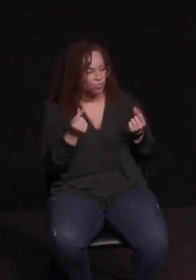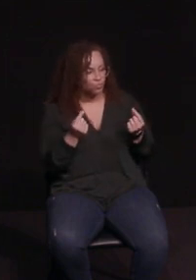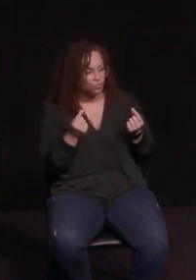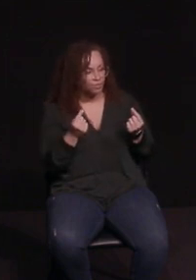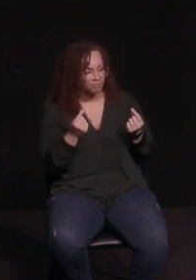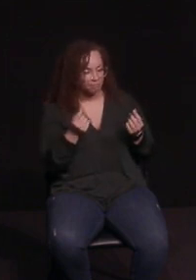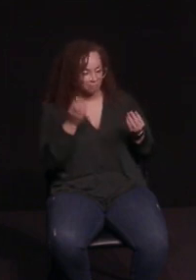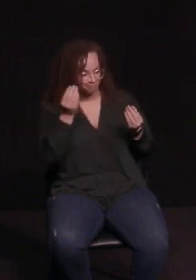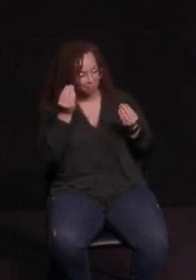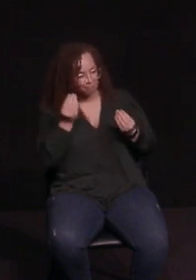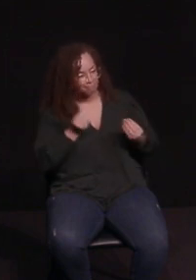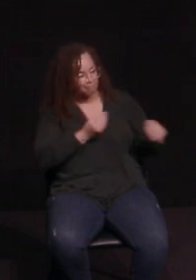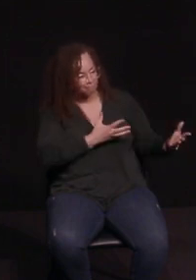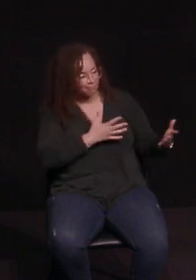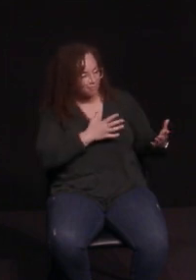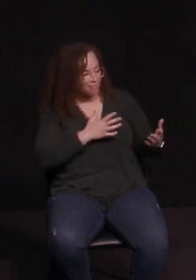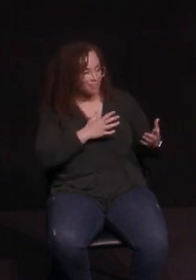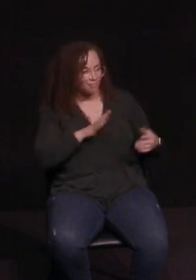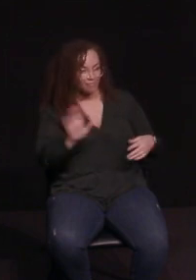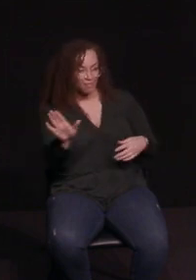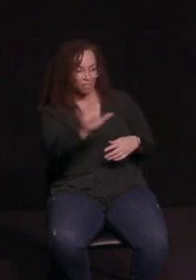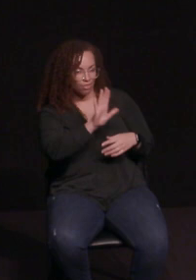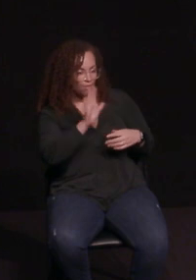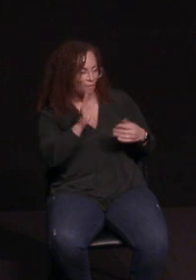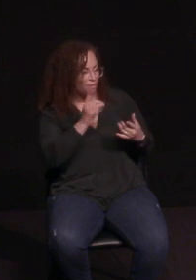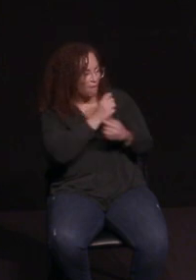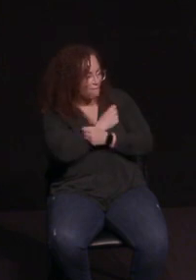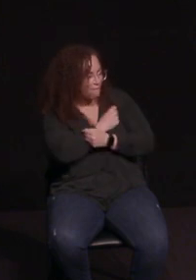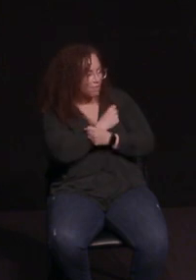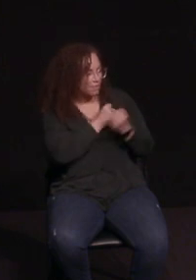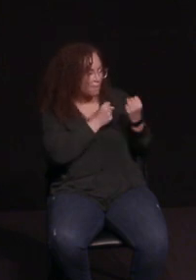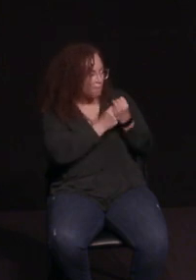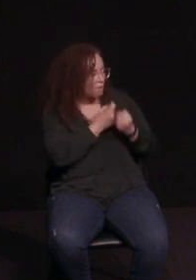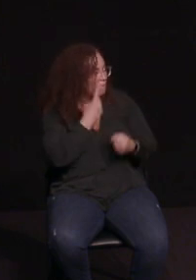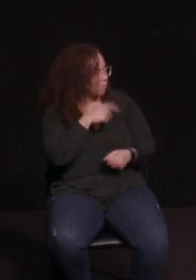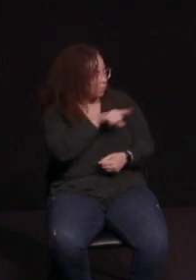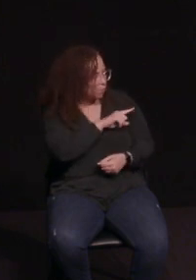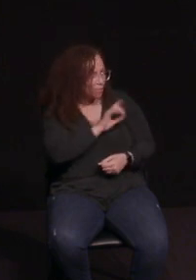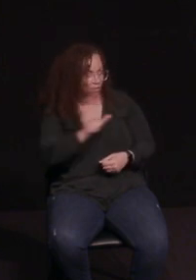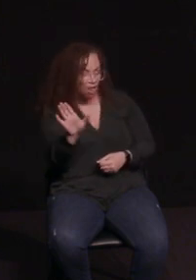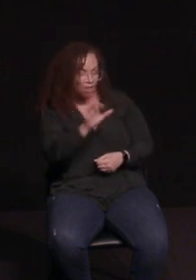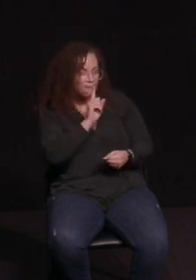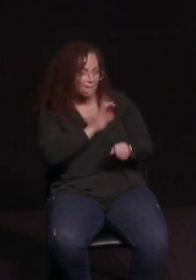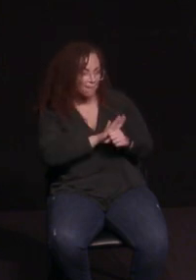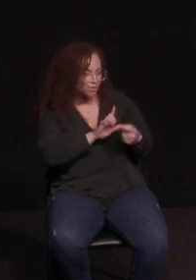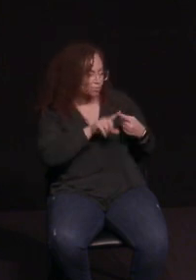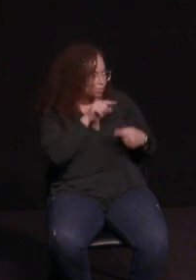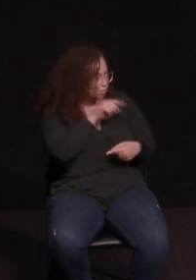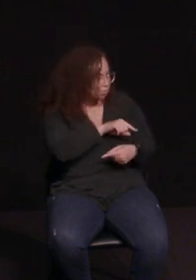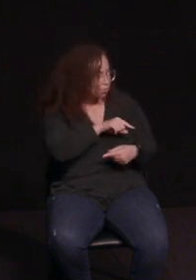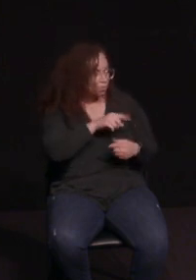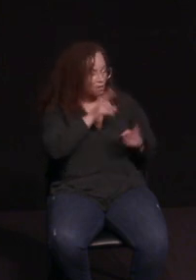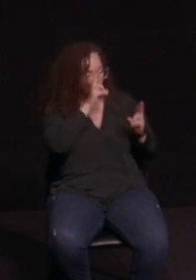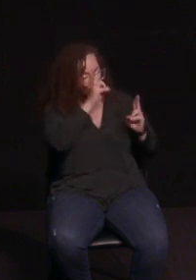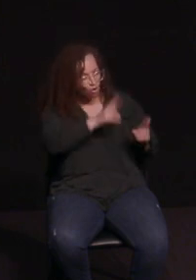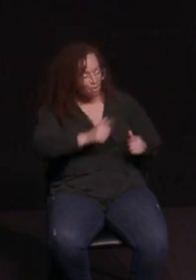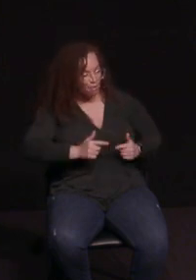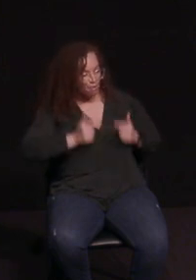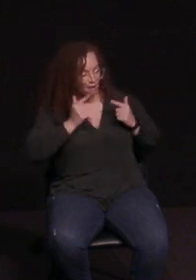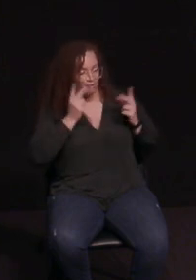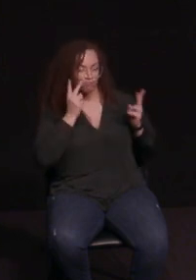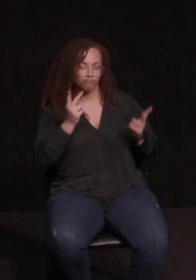support for you, their love for you, their commitment to you and to honoring the life and memory of Mike